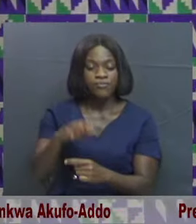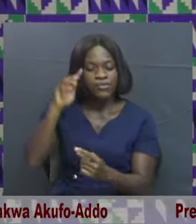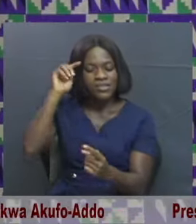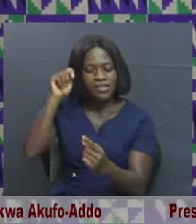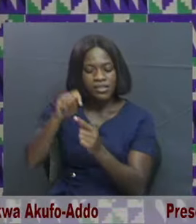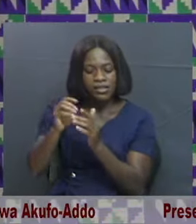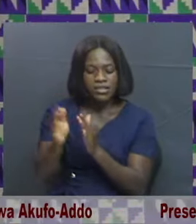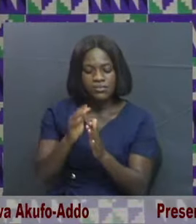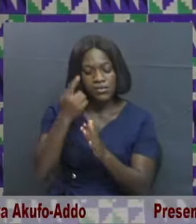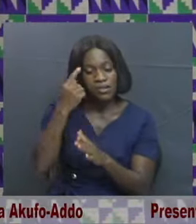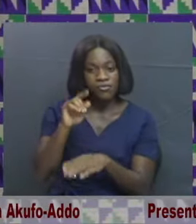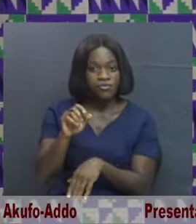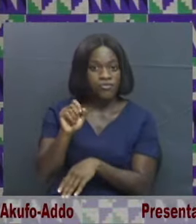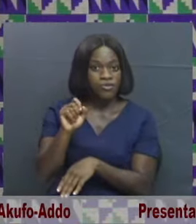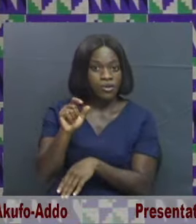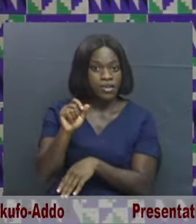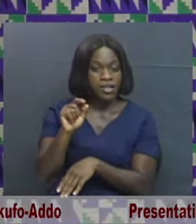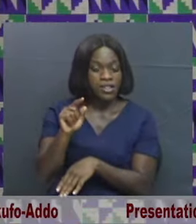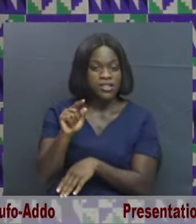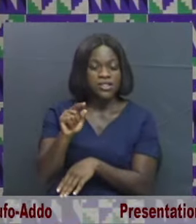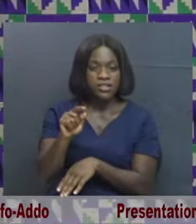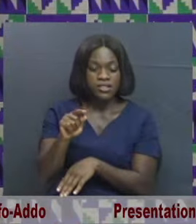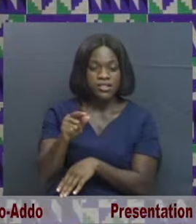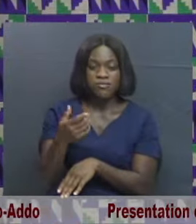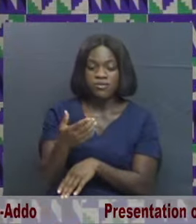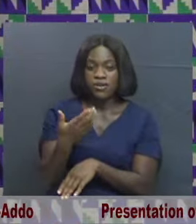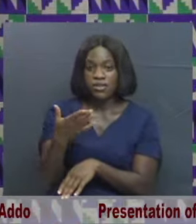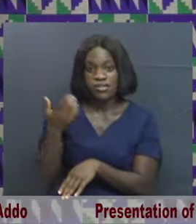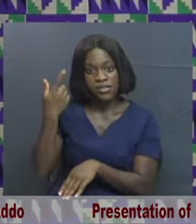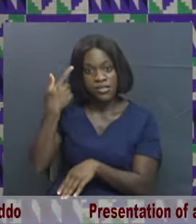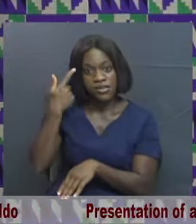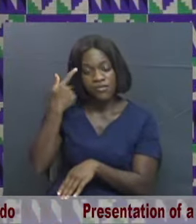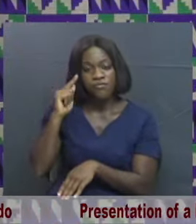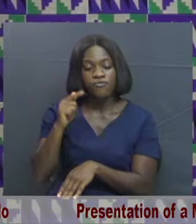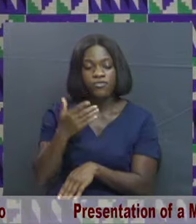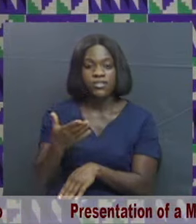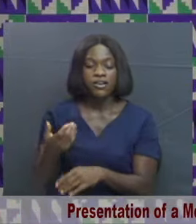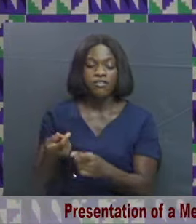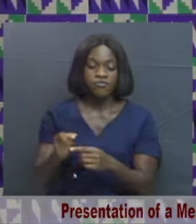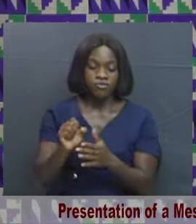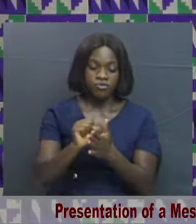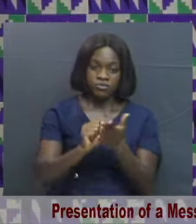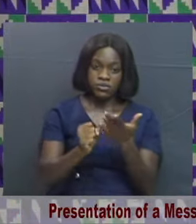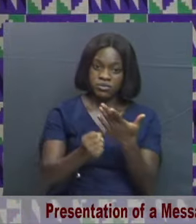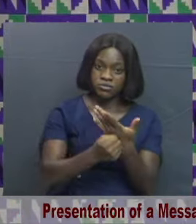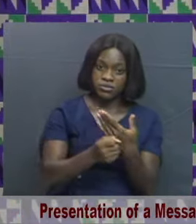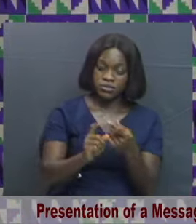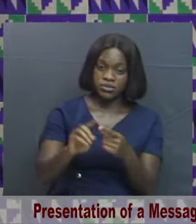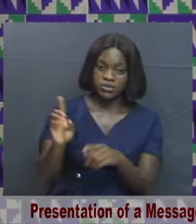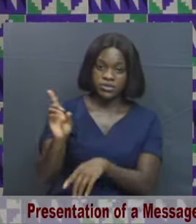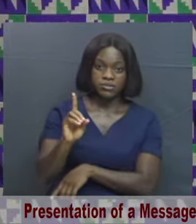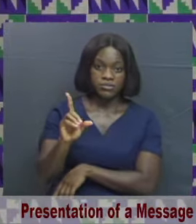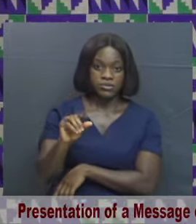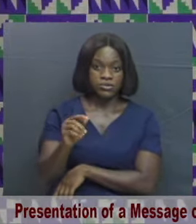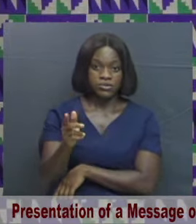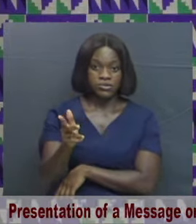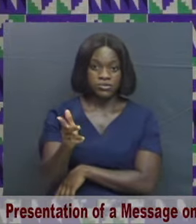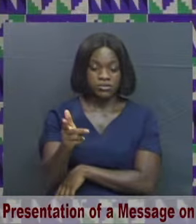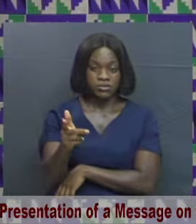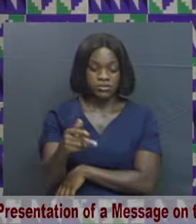for 11 priority products in the immediate term September to December 2023